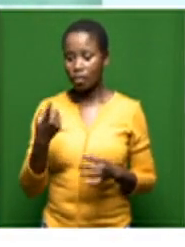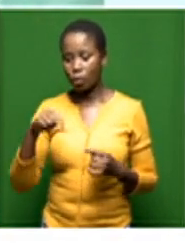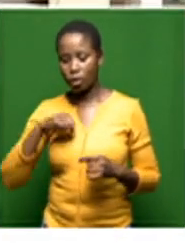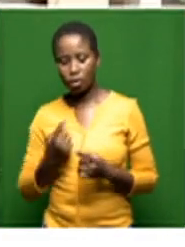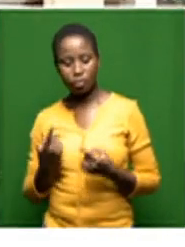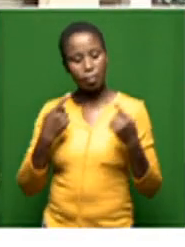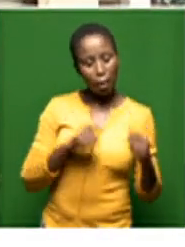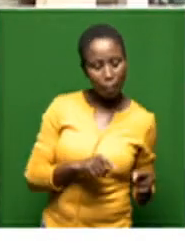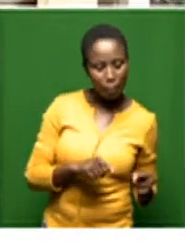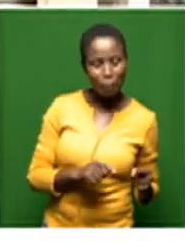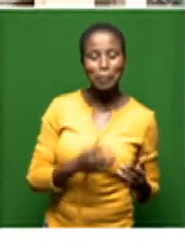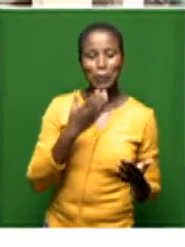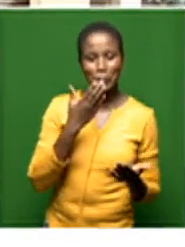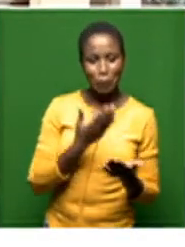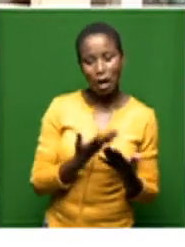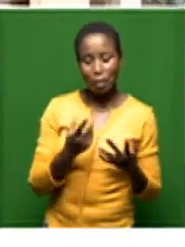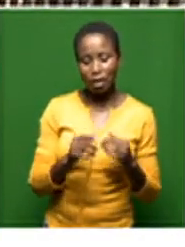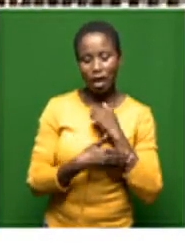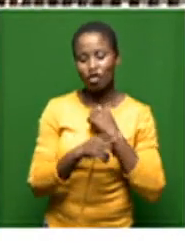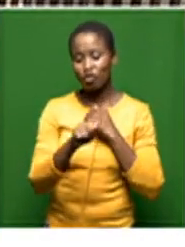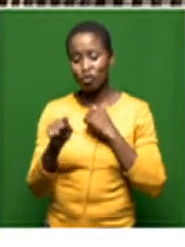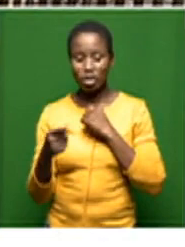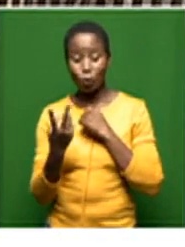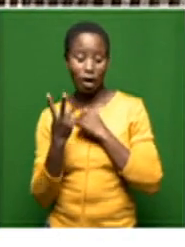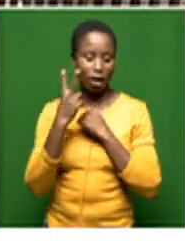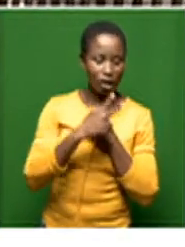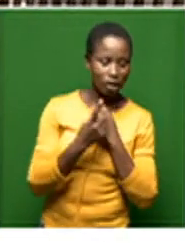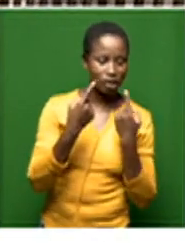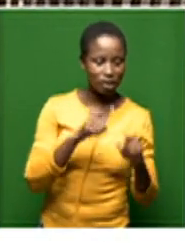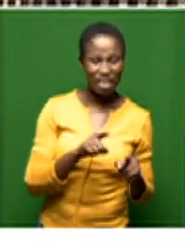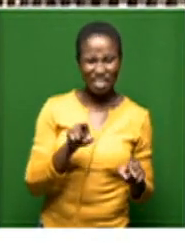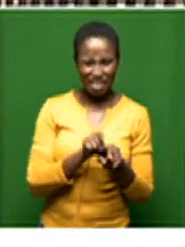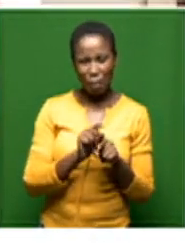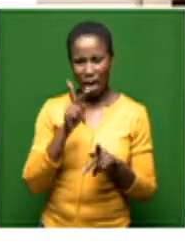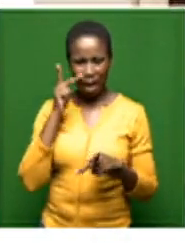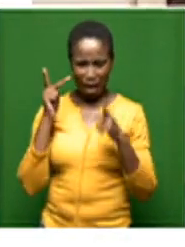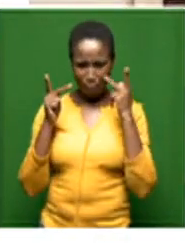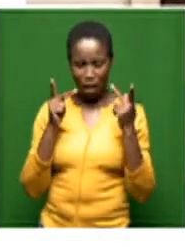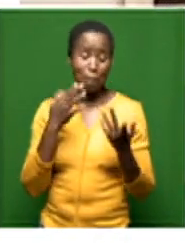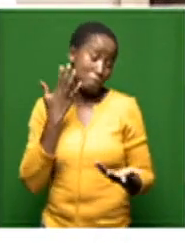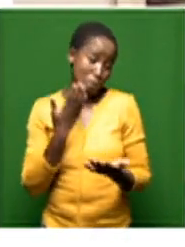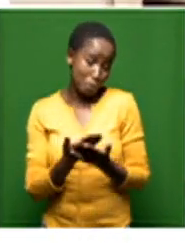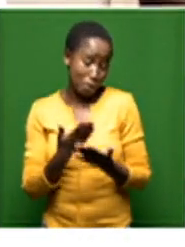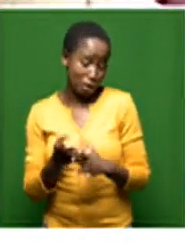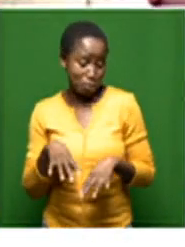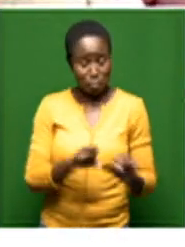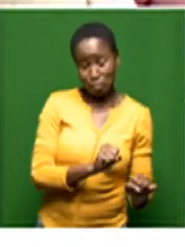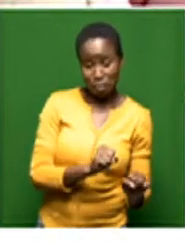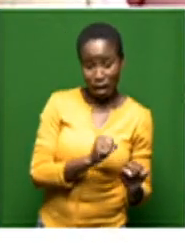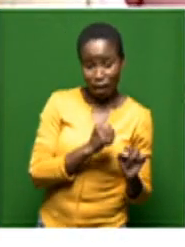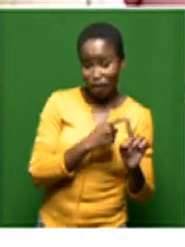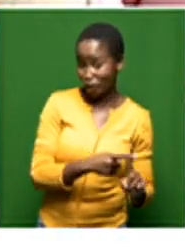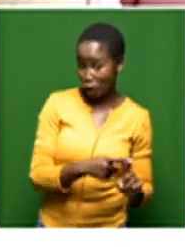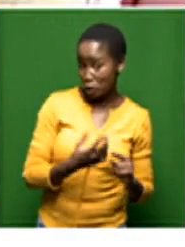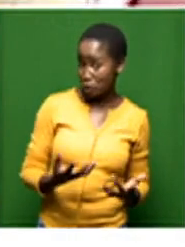are able to see as a neighbor or an enemy what is happening there, you are likely to take advantage of, you